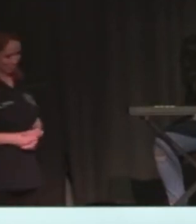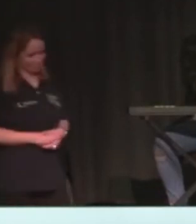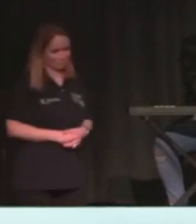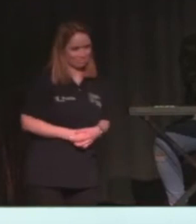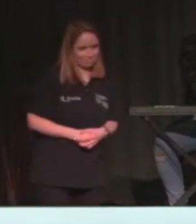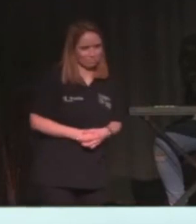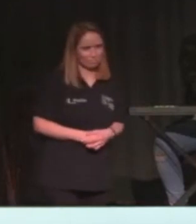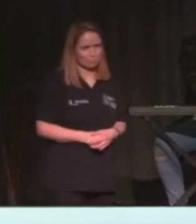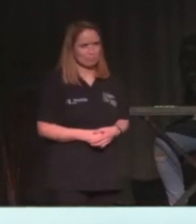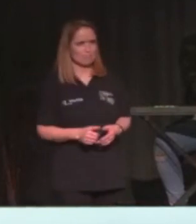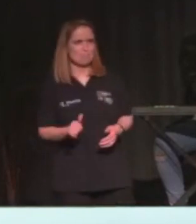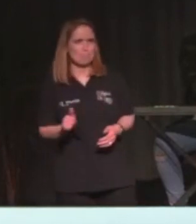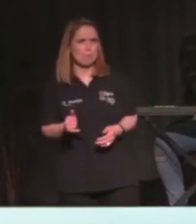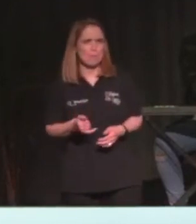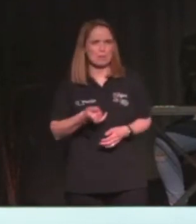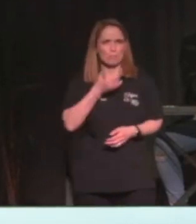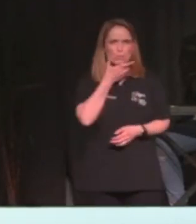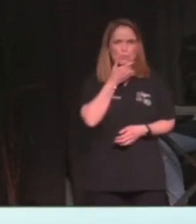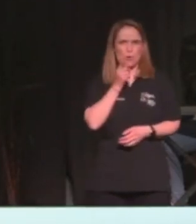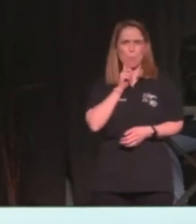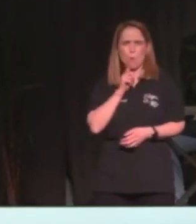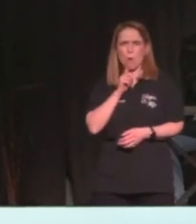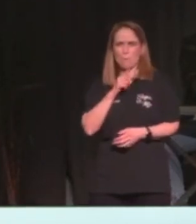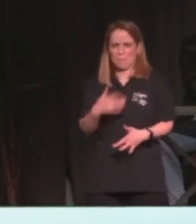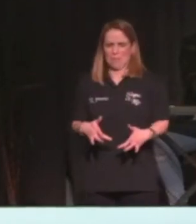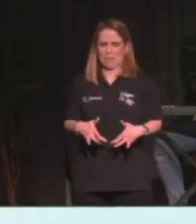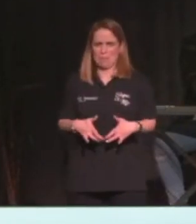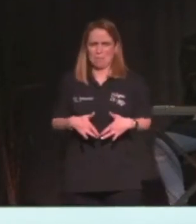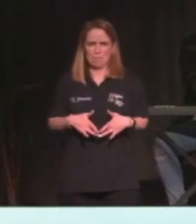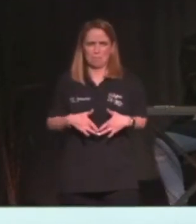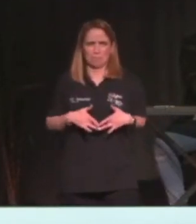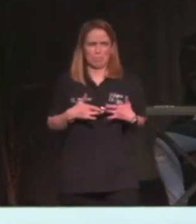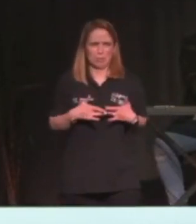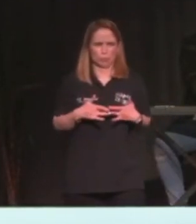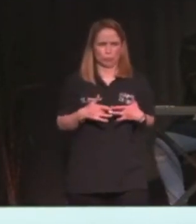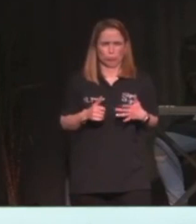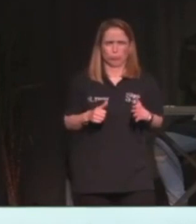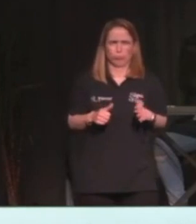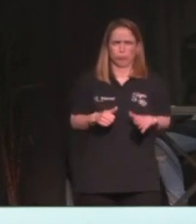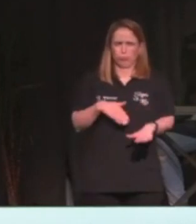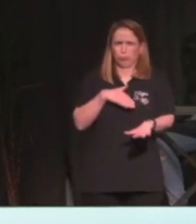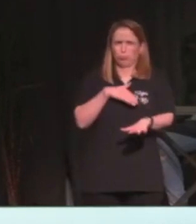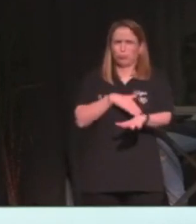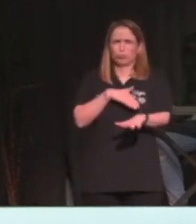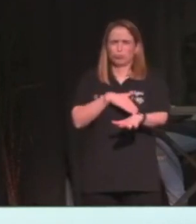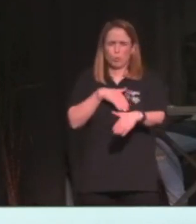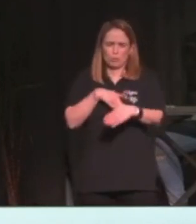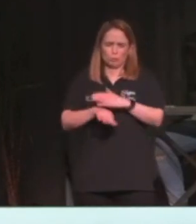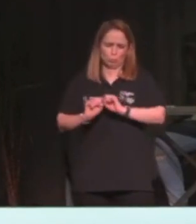And you're conscious of God's presence here and it troubles you. It's troubling your heart.